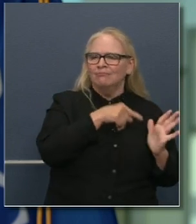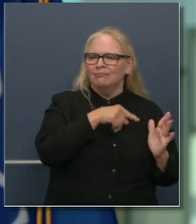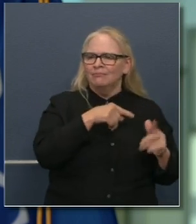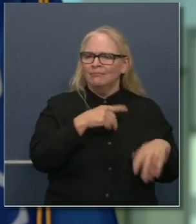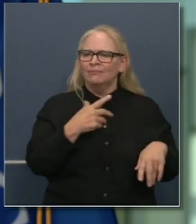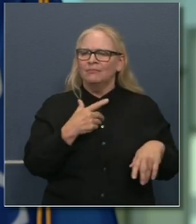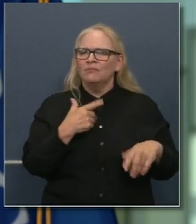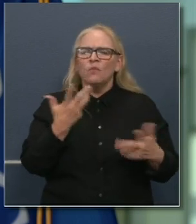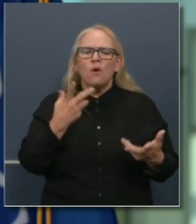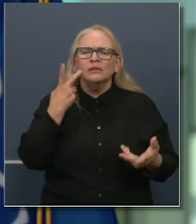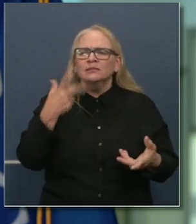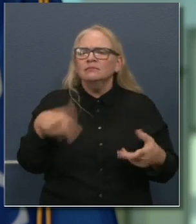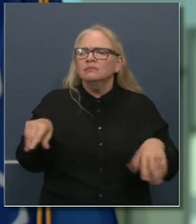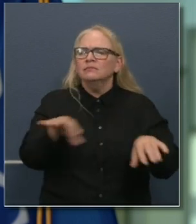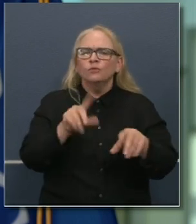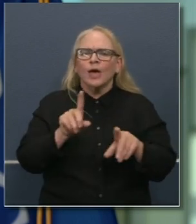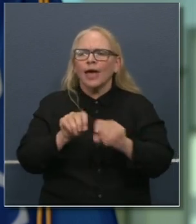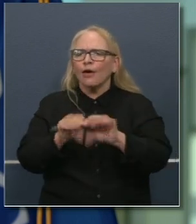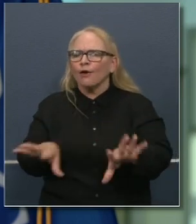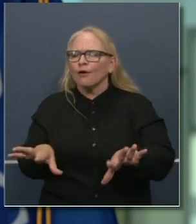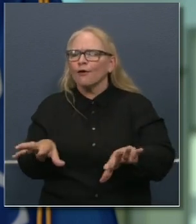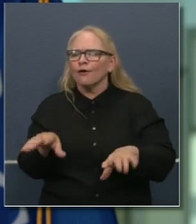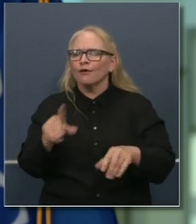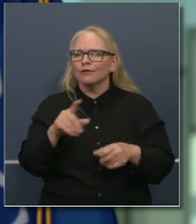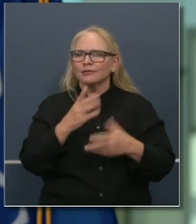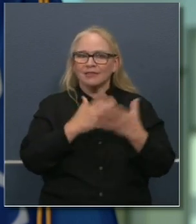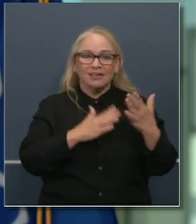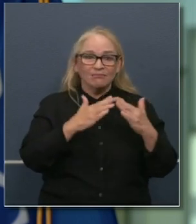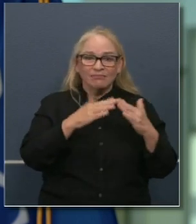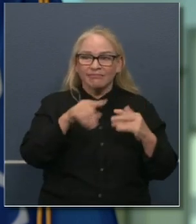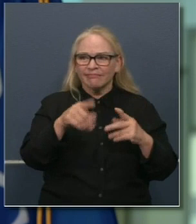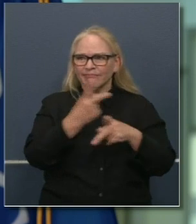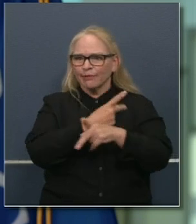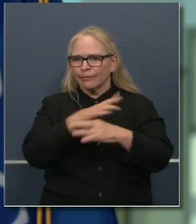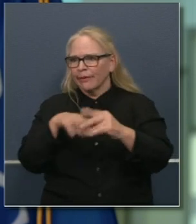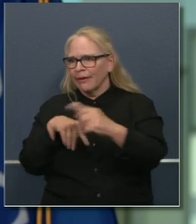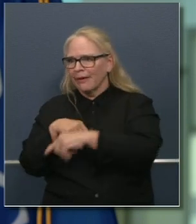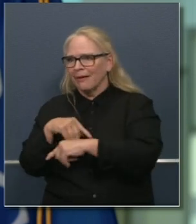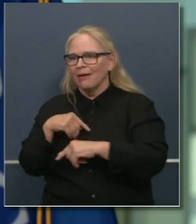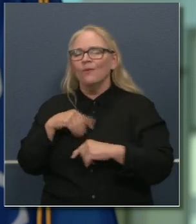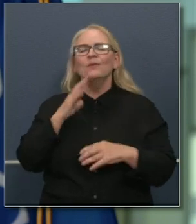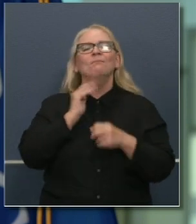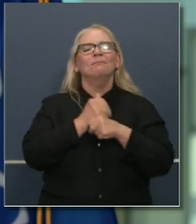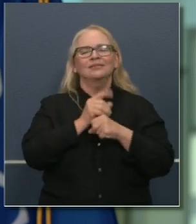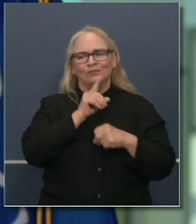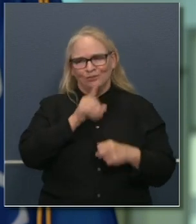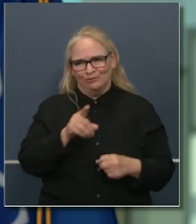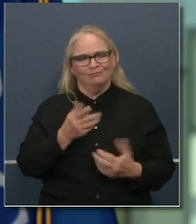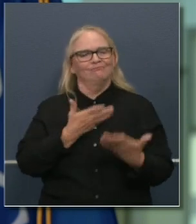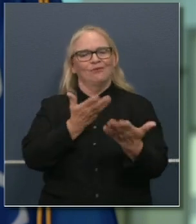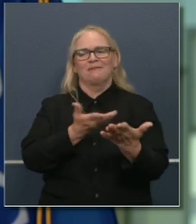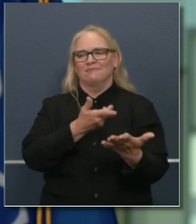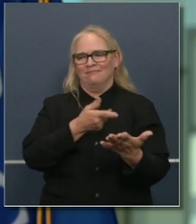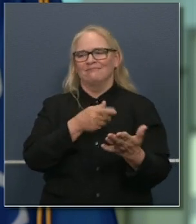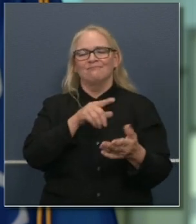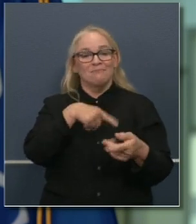themselves in diverse parts of the state and making subsequent recommendations. John Woolfolk, Mercury News.